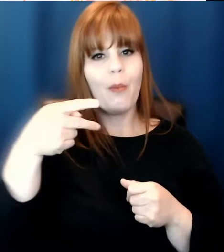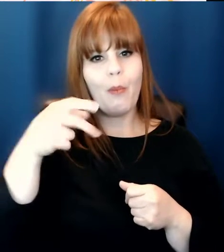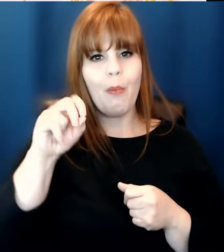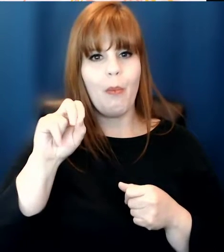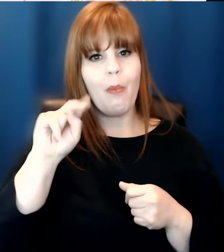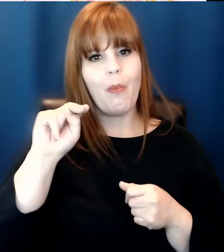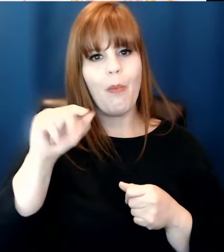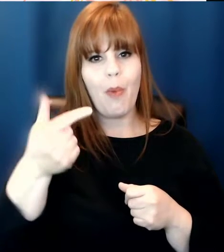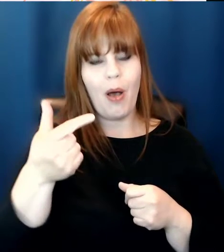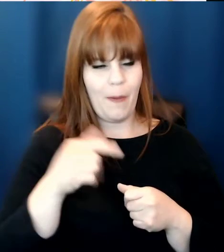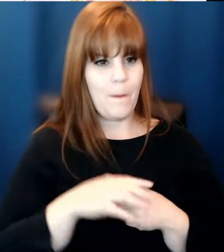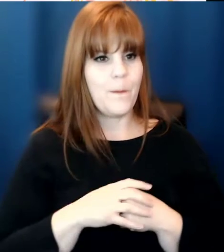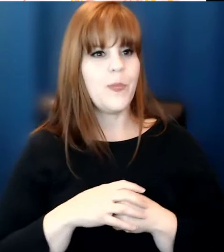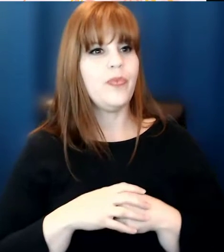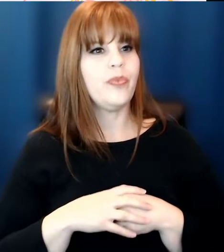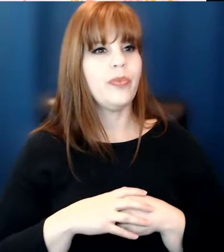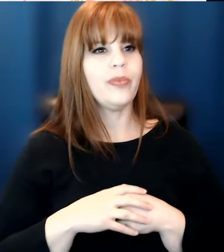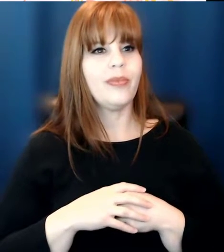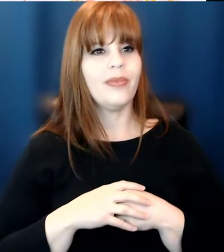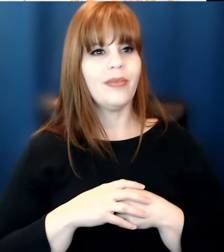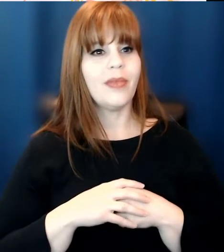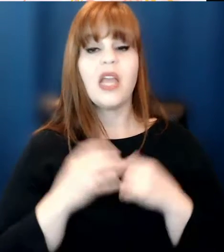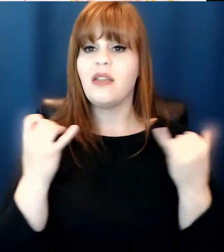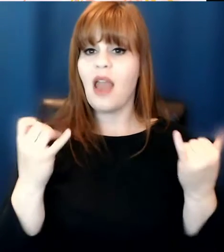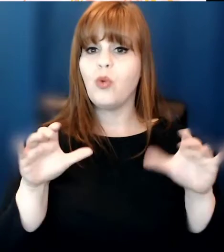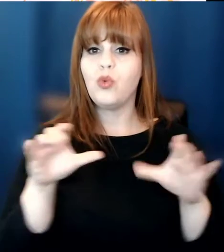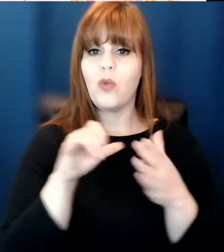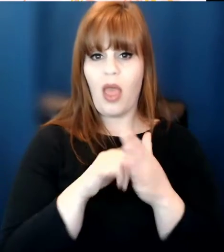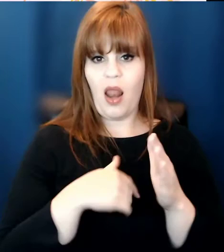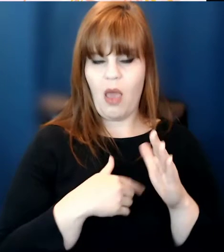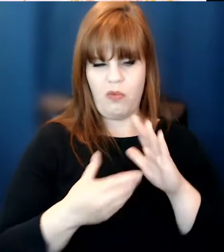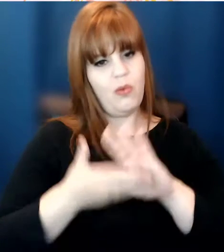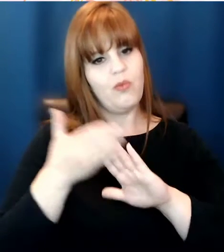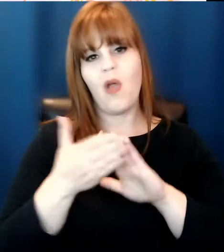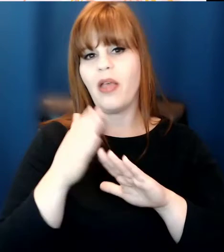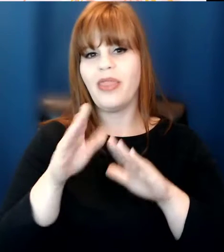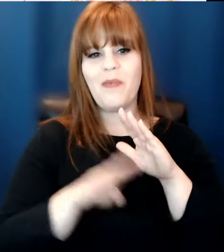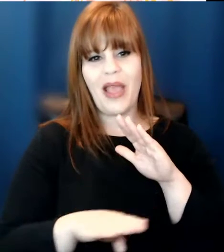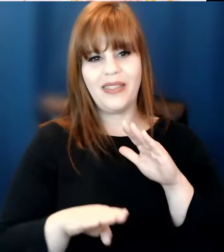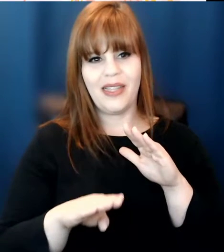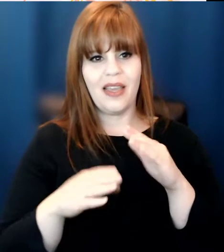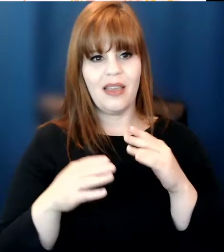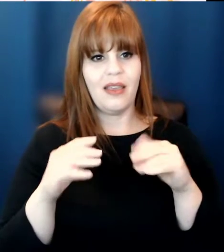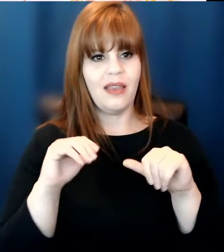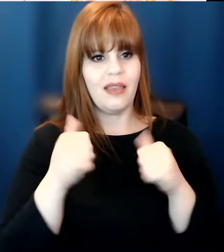So to do that, I will just run the basic game here.